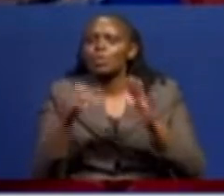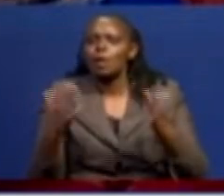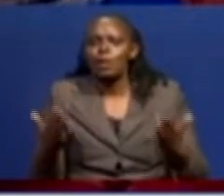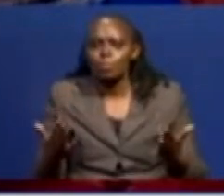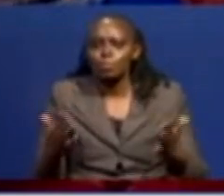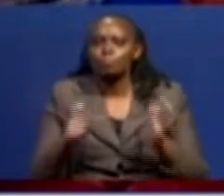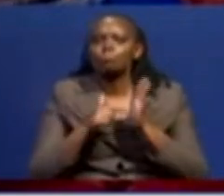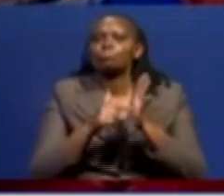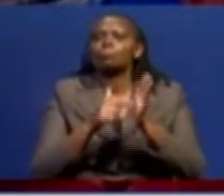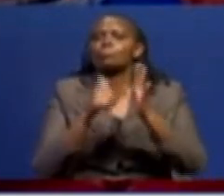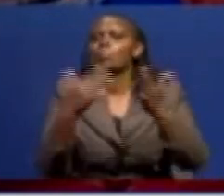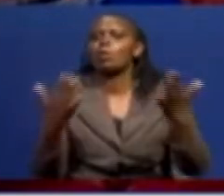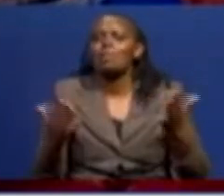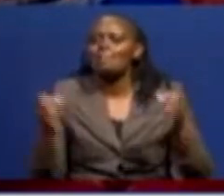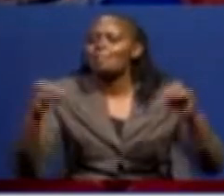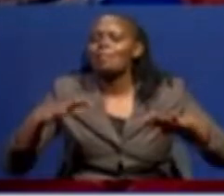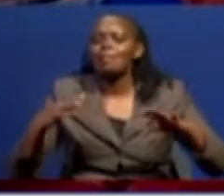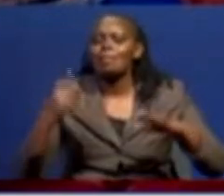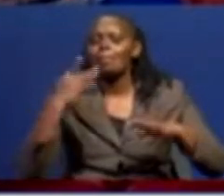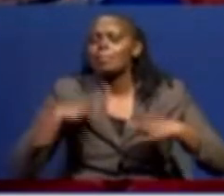been manifested?